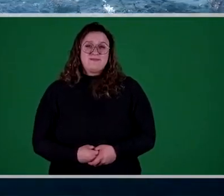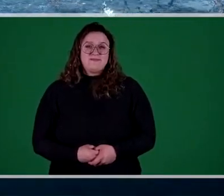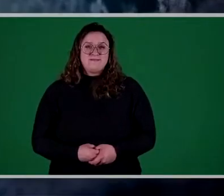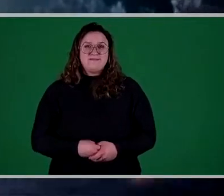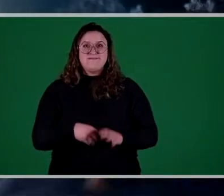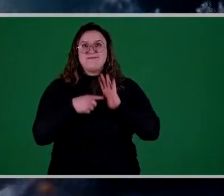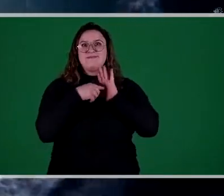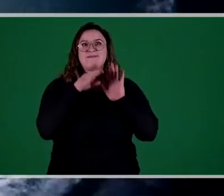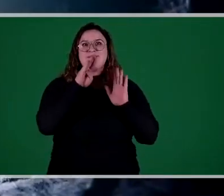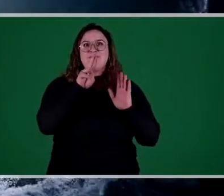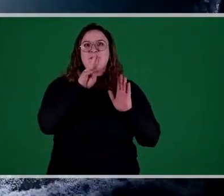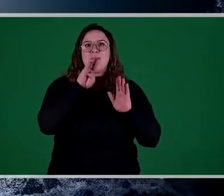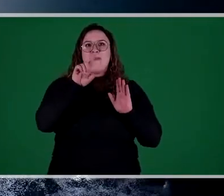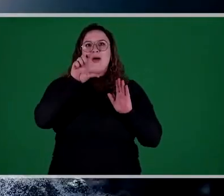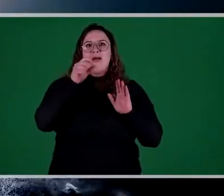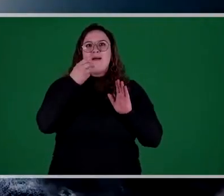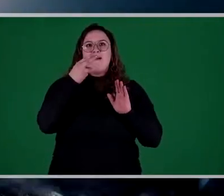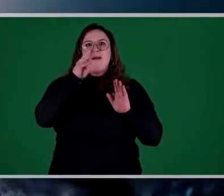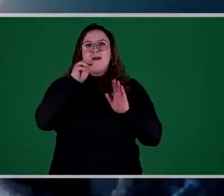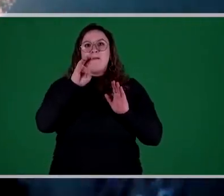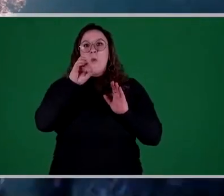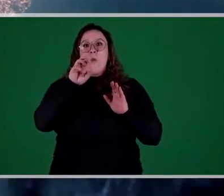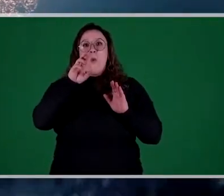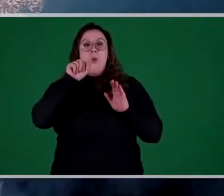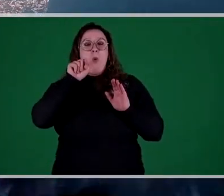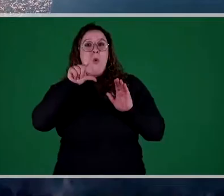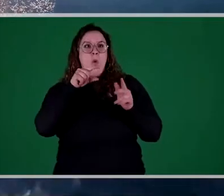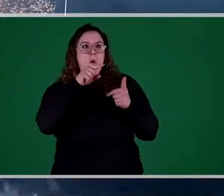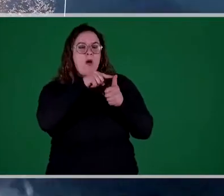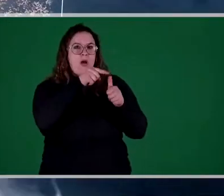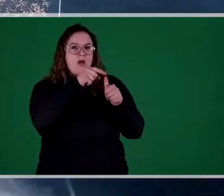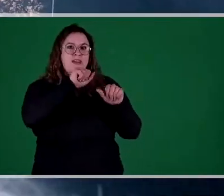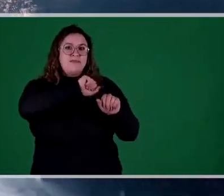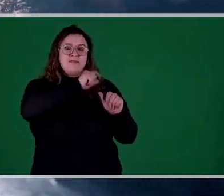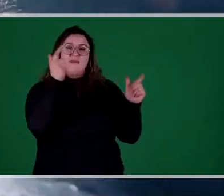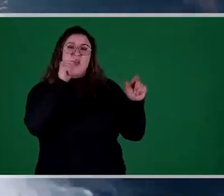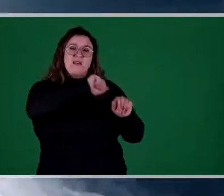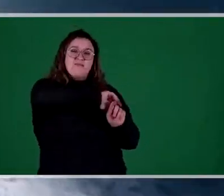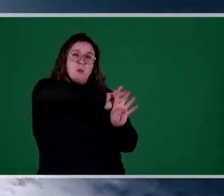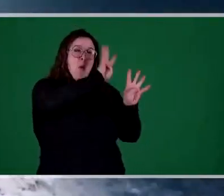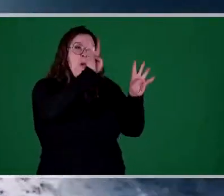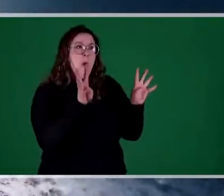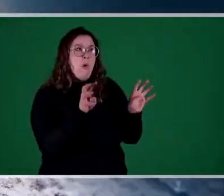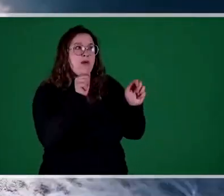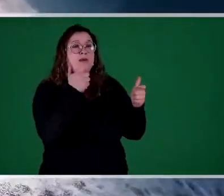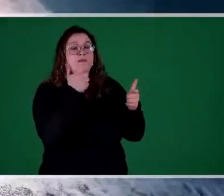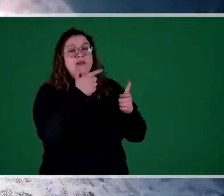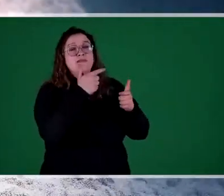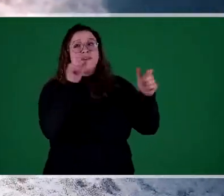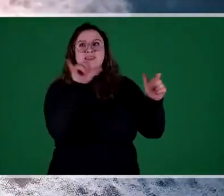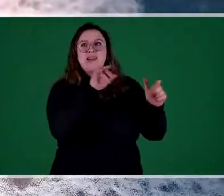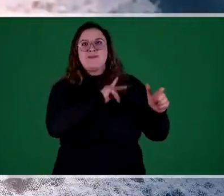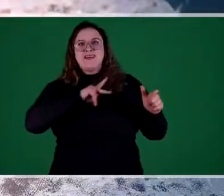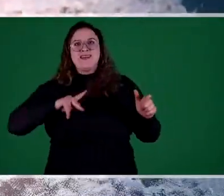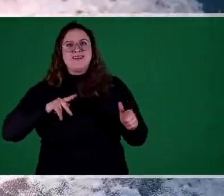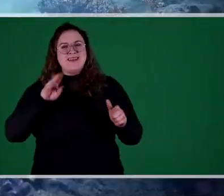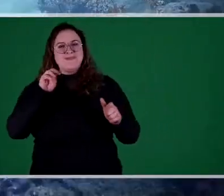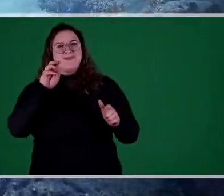Bubblegum corals, like this one, can be hundreds of years old and as big as a king-sized mattress.